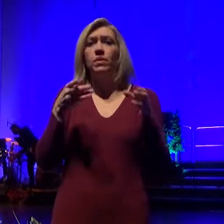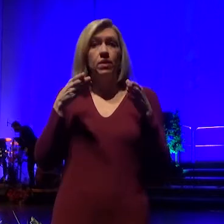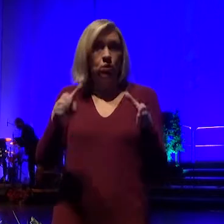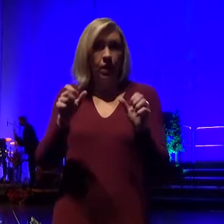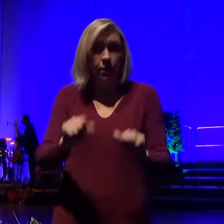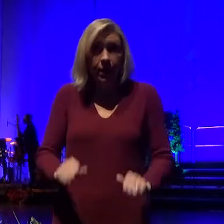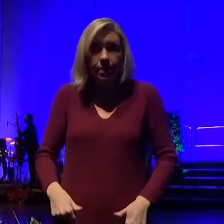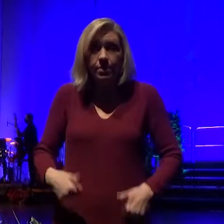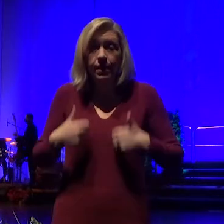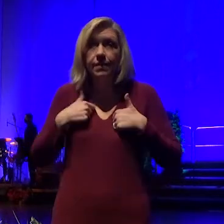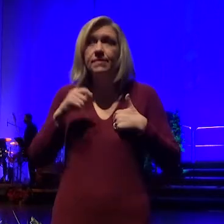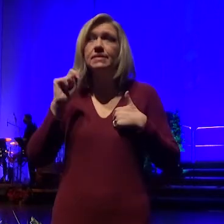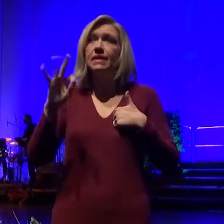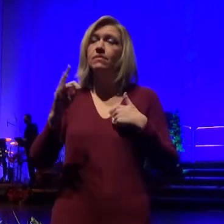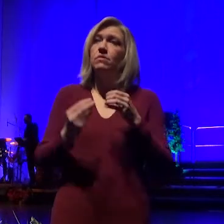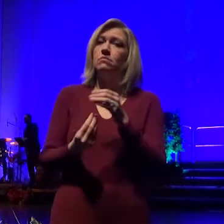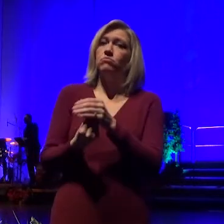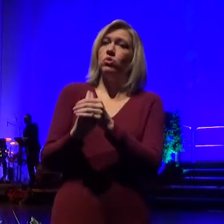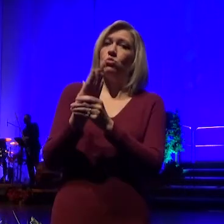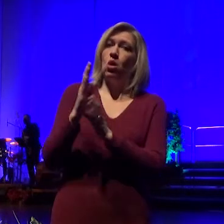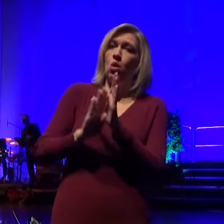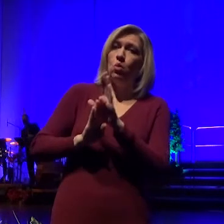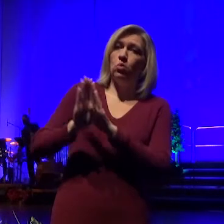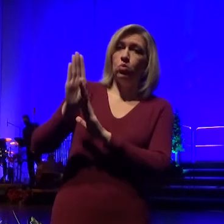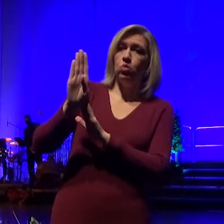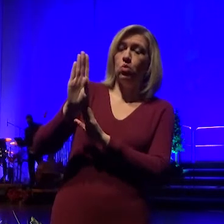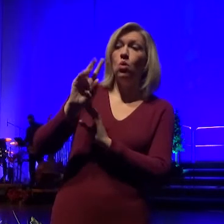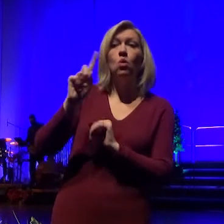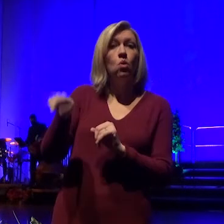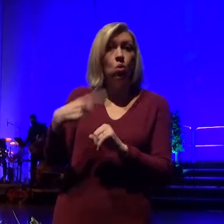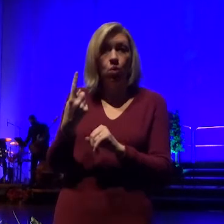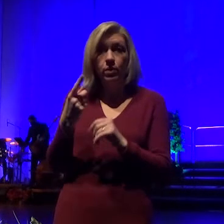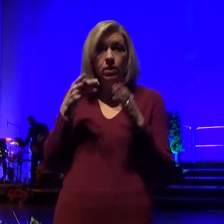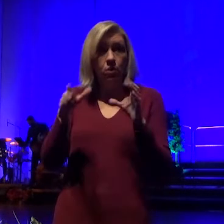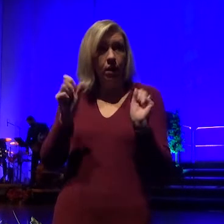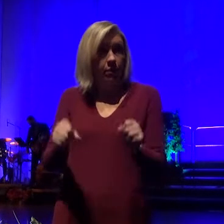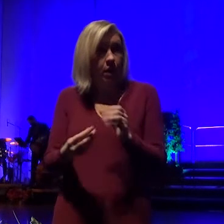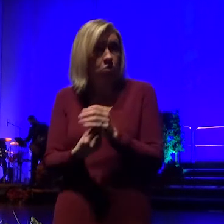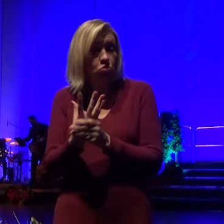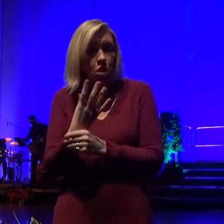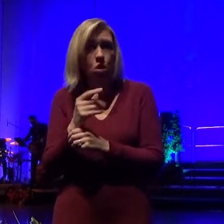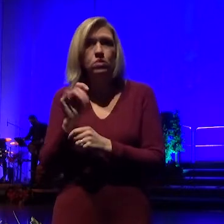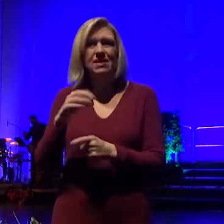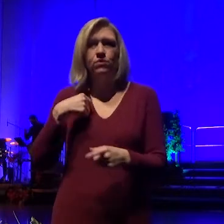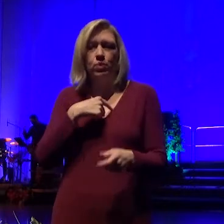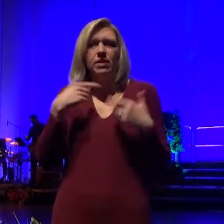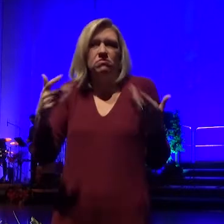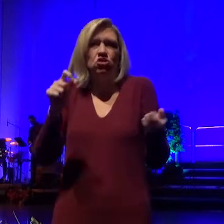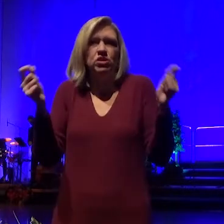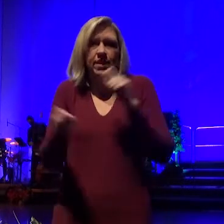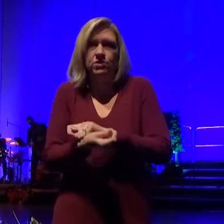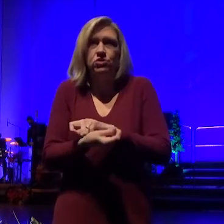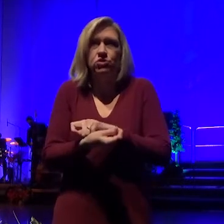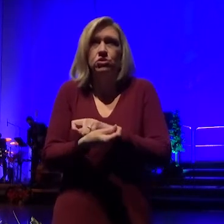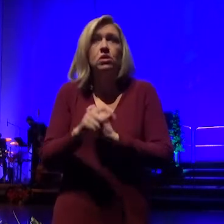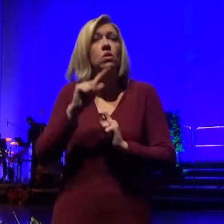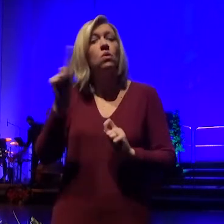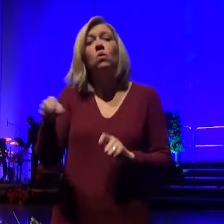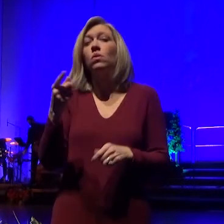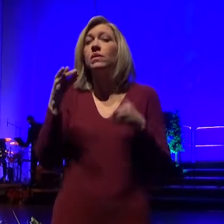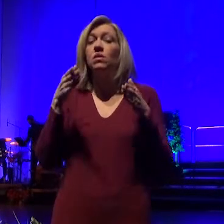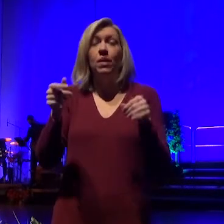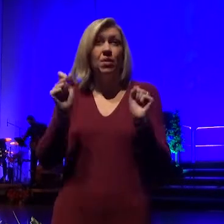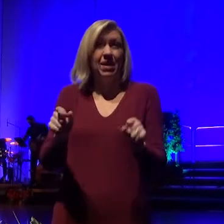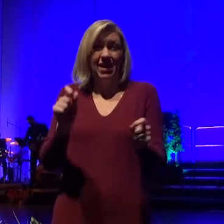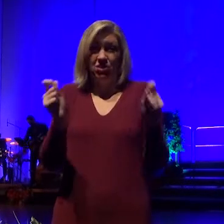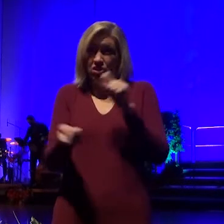live is if we grow. The only way we can grow is if we change. The only way we